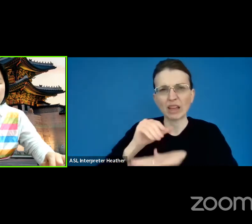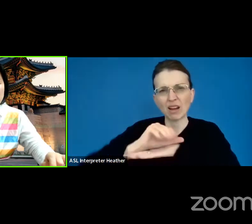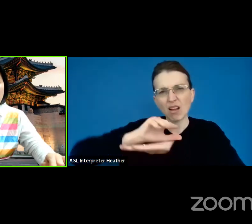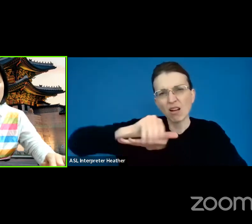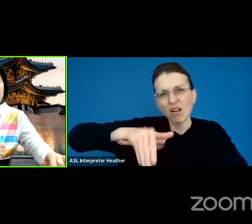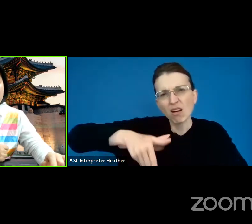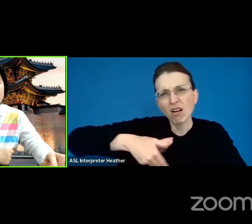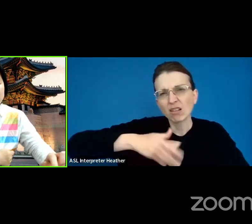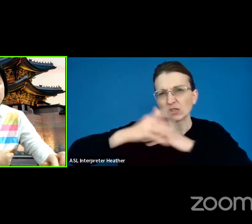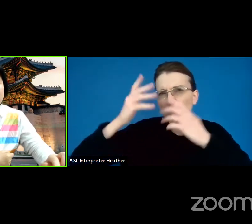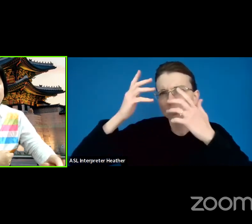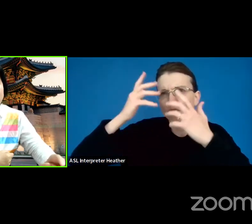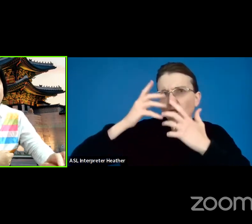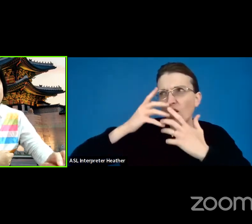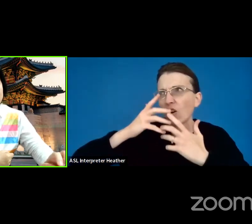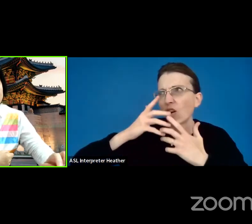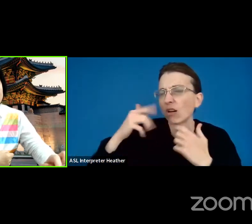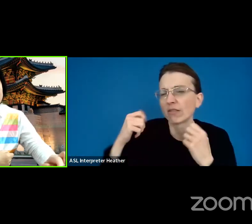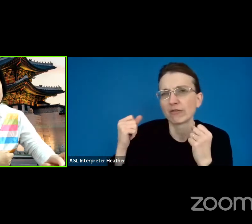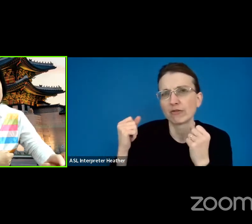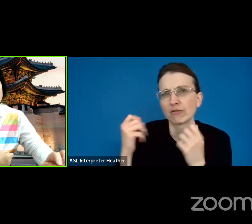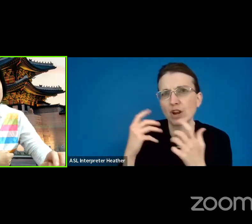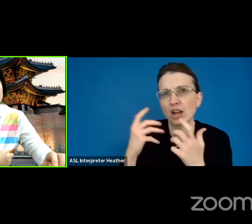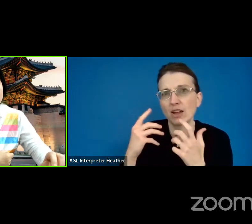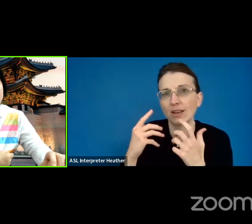she was afraid.